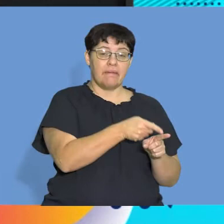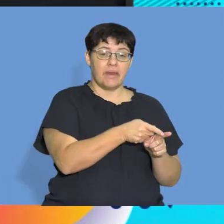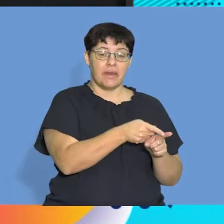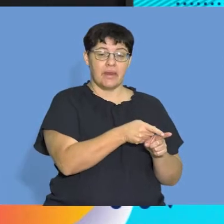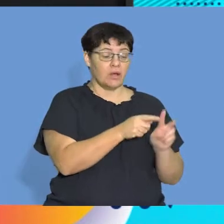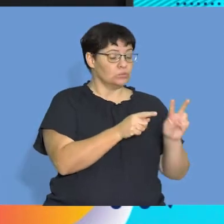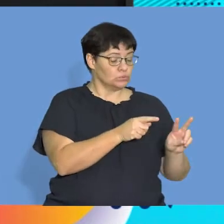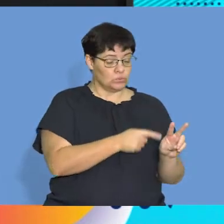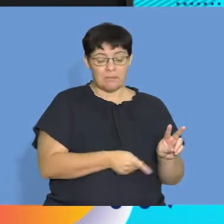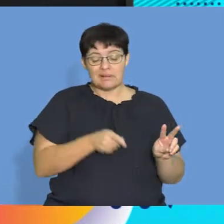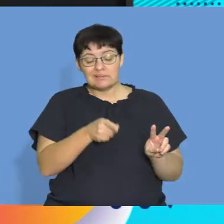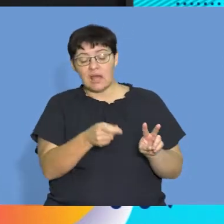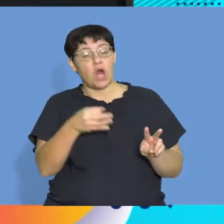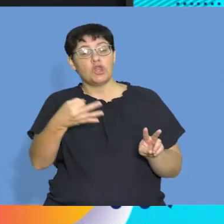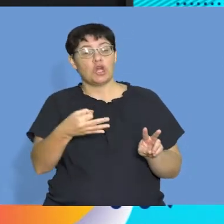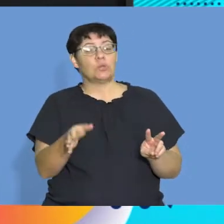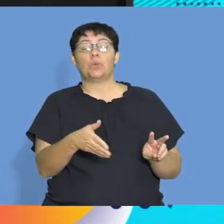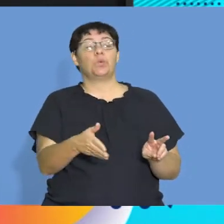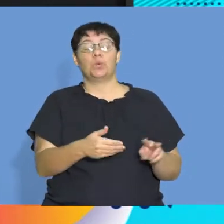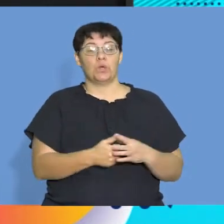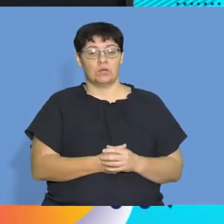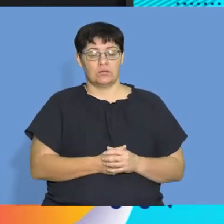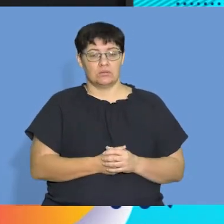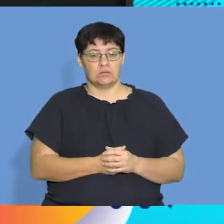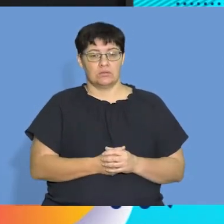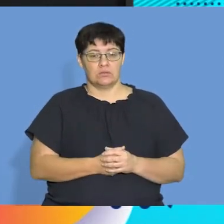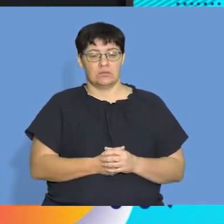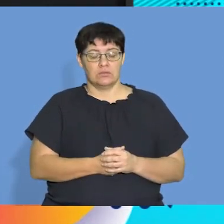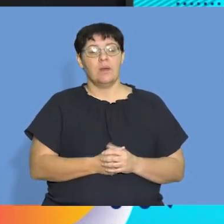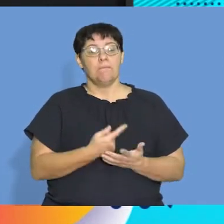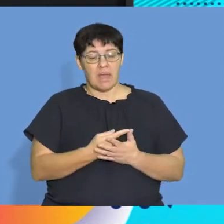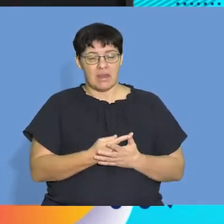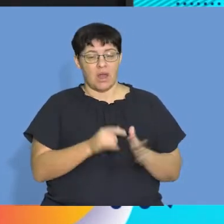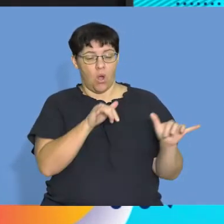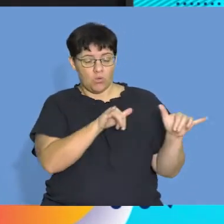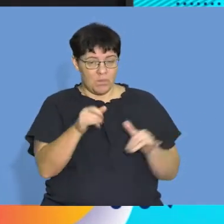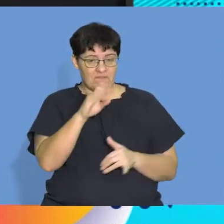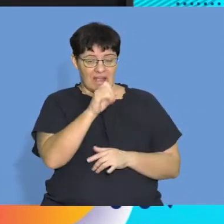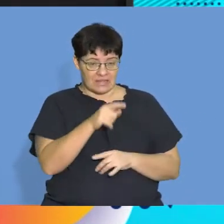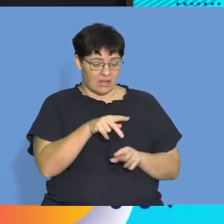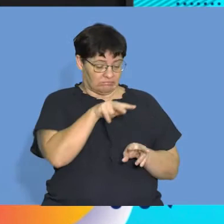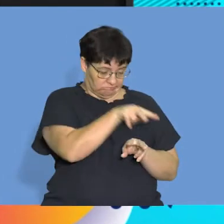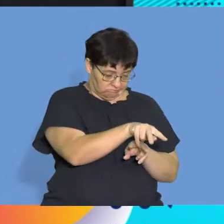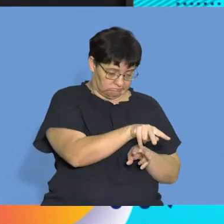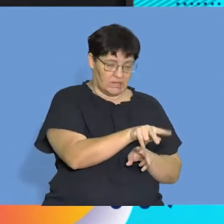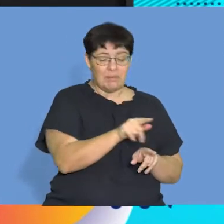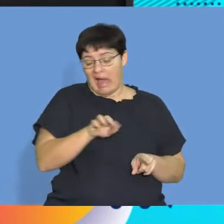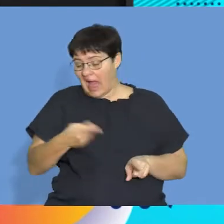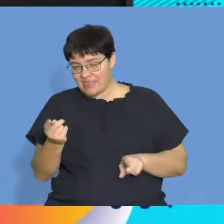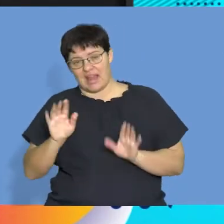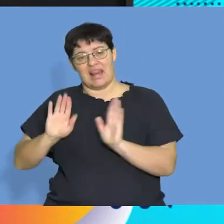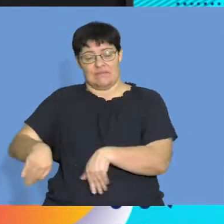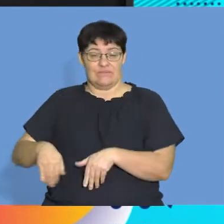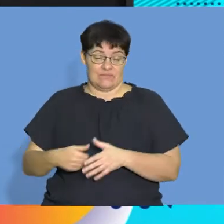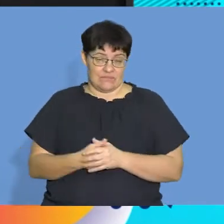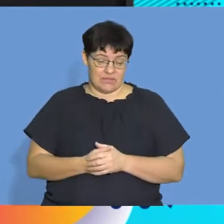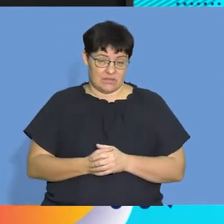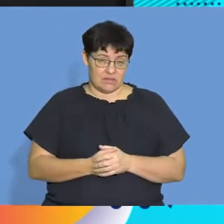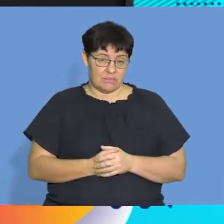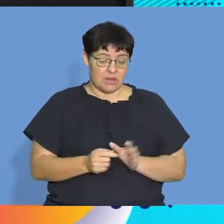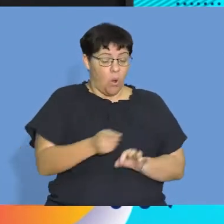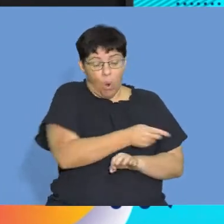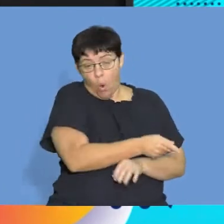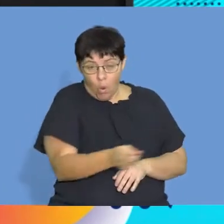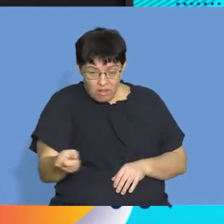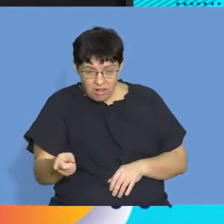2, then you will need to only take a common factor for the first 2 terms and leave the rest of the terms. But if it appears on all